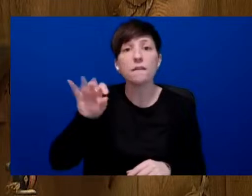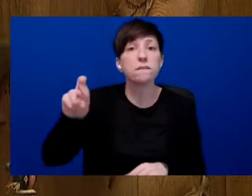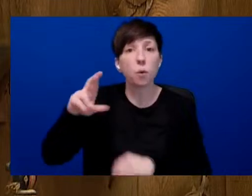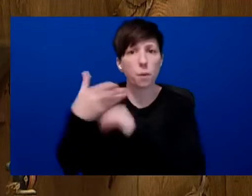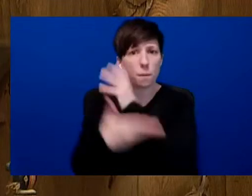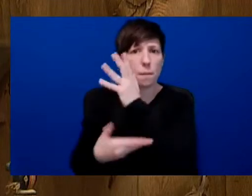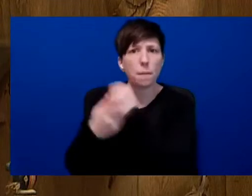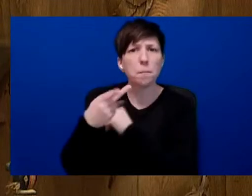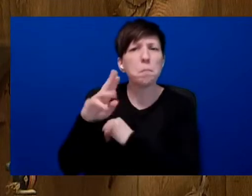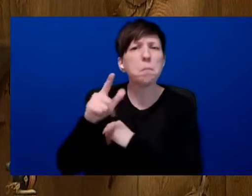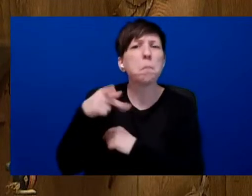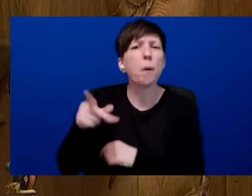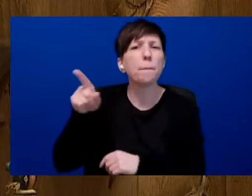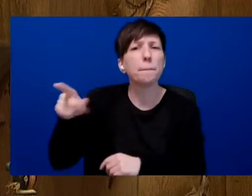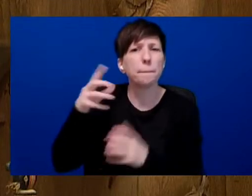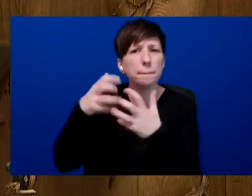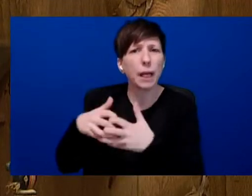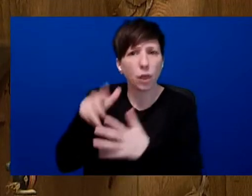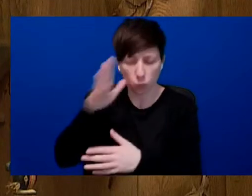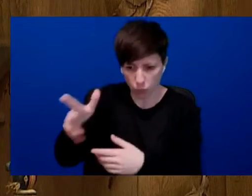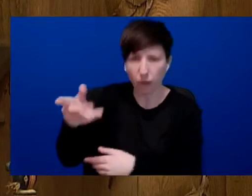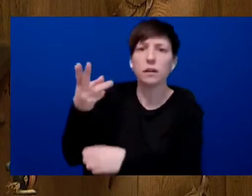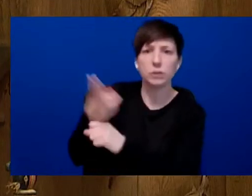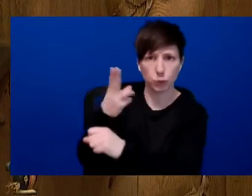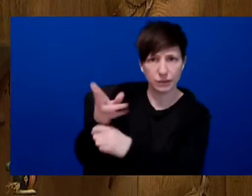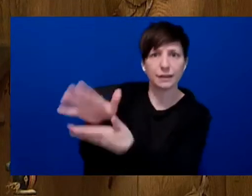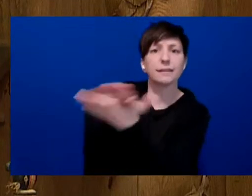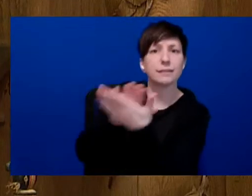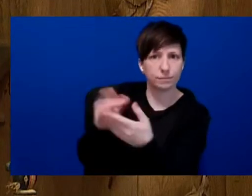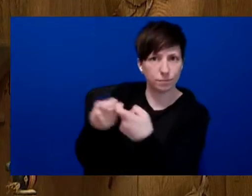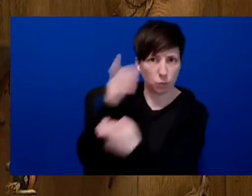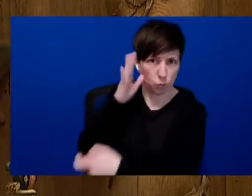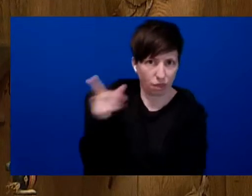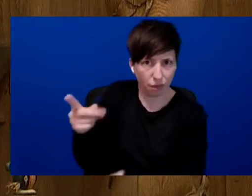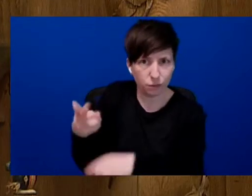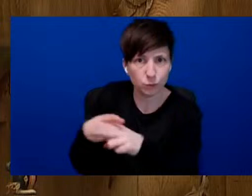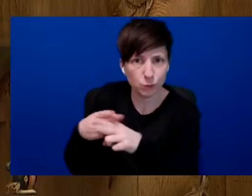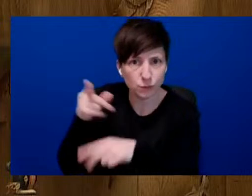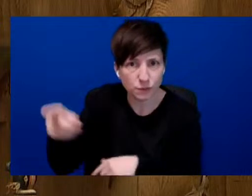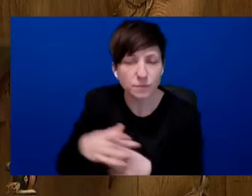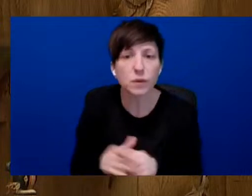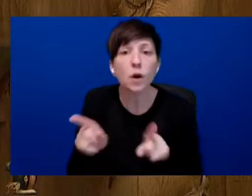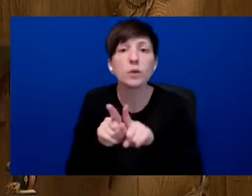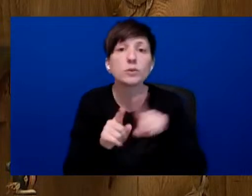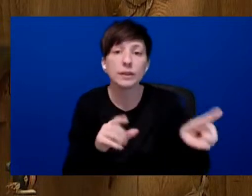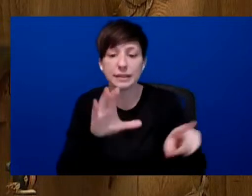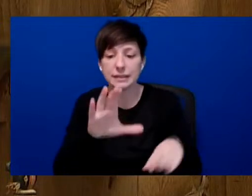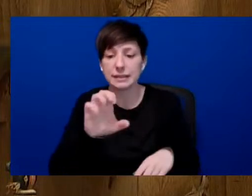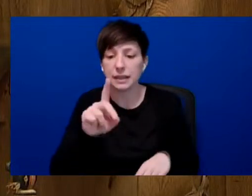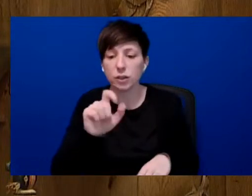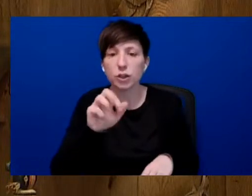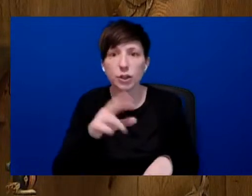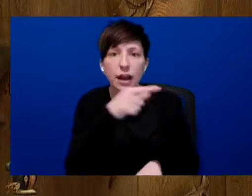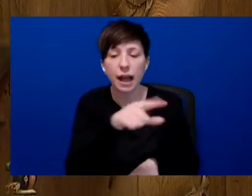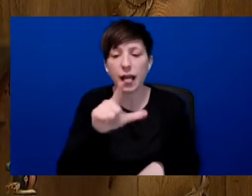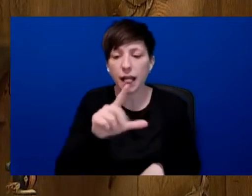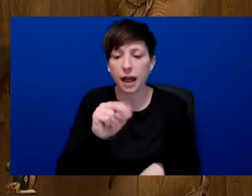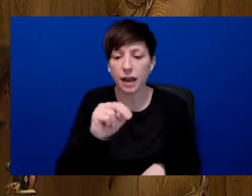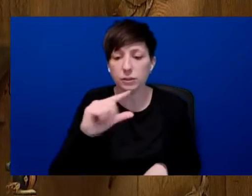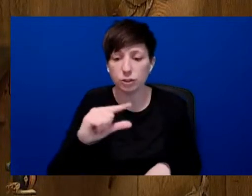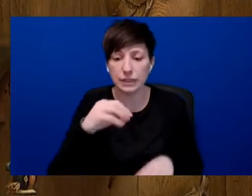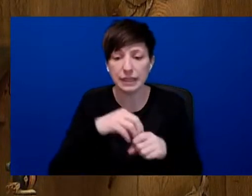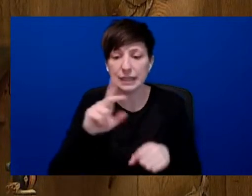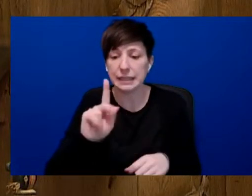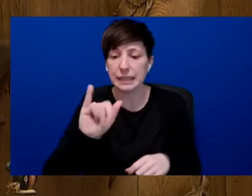operations. Further to the west is the future site of Cedar LNG in Kitimat, which your government has approved. It will be